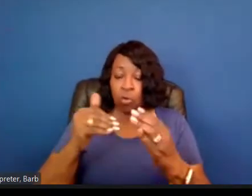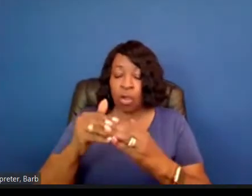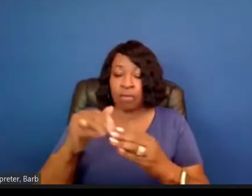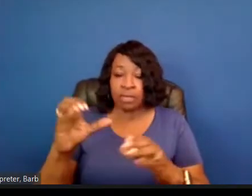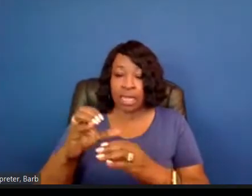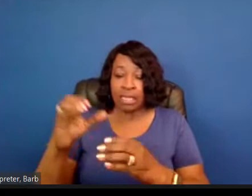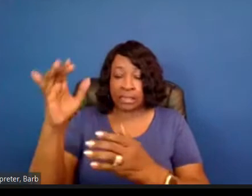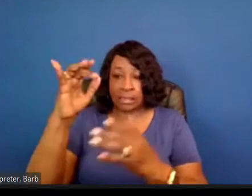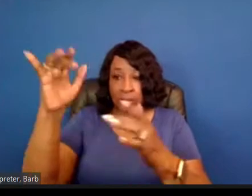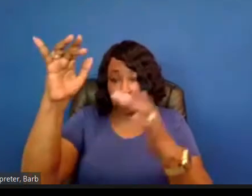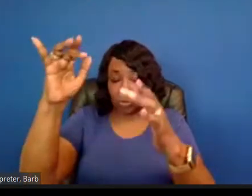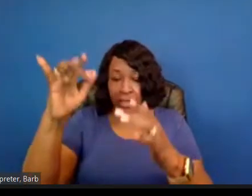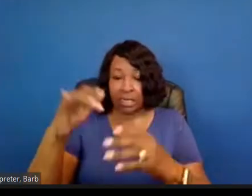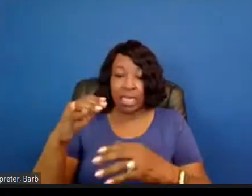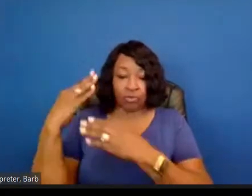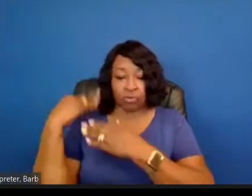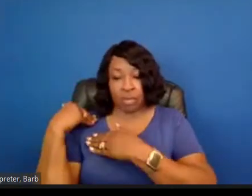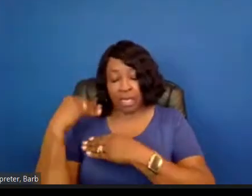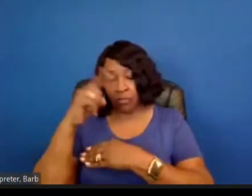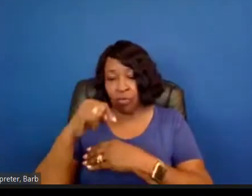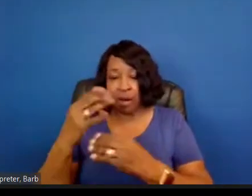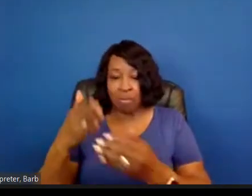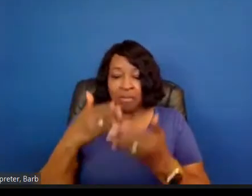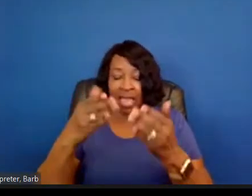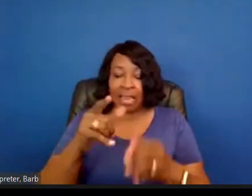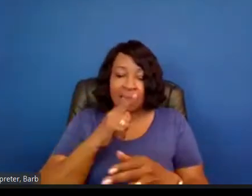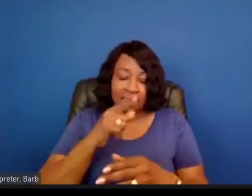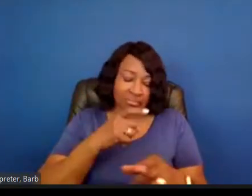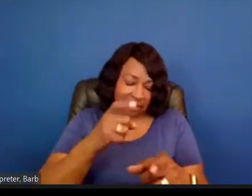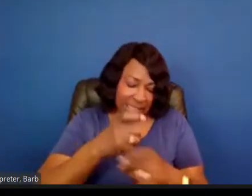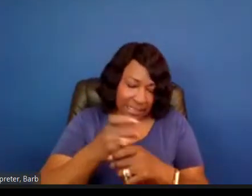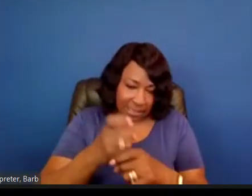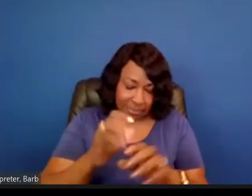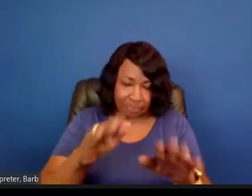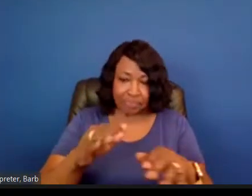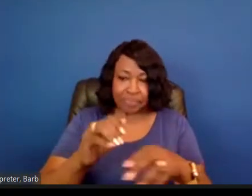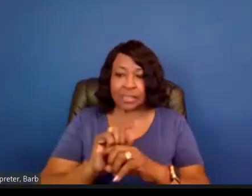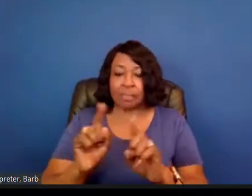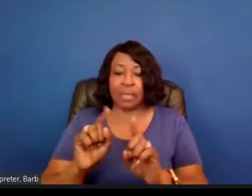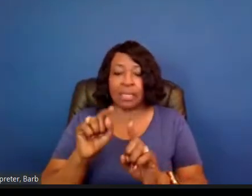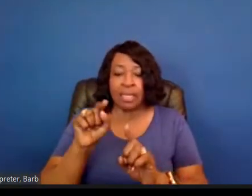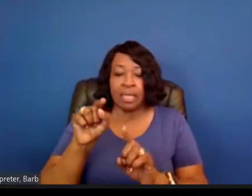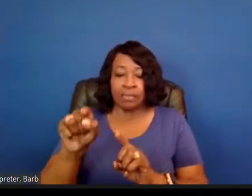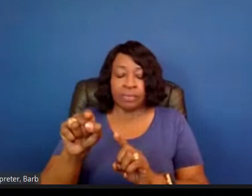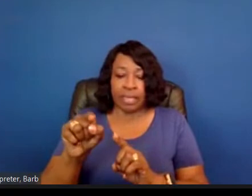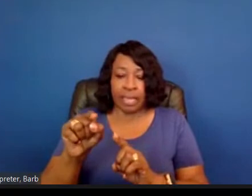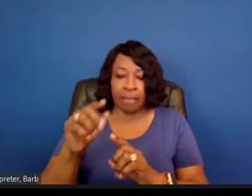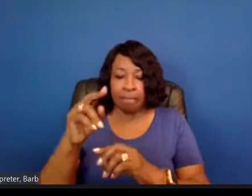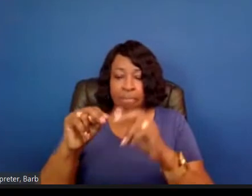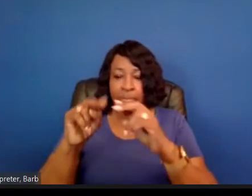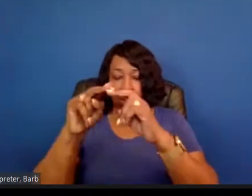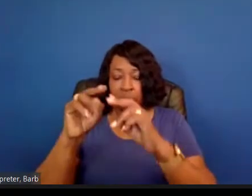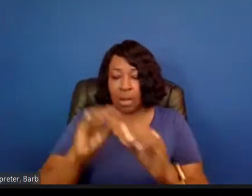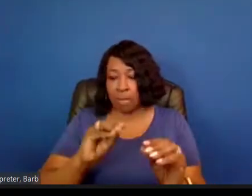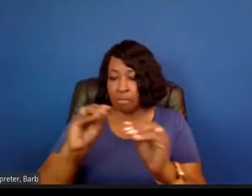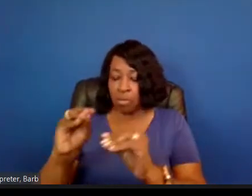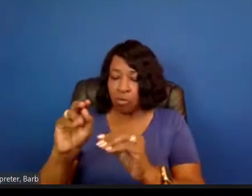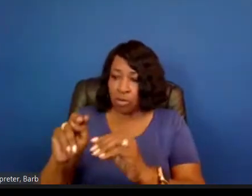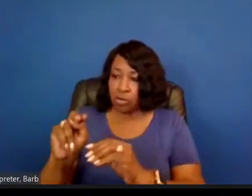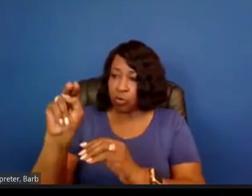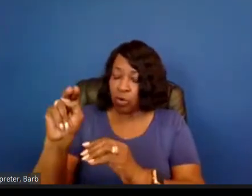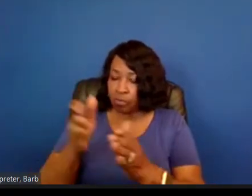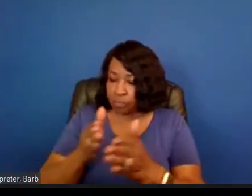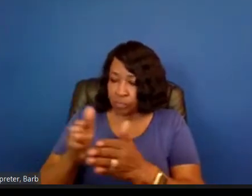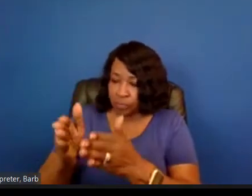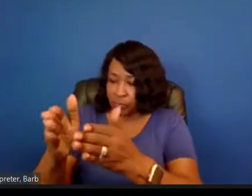lunch. Just kidding. So at the Von Travers building, we're moving north along the track through